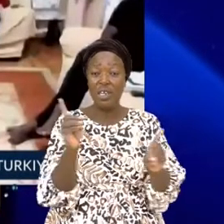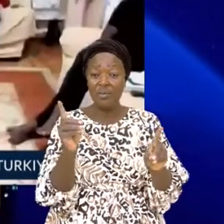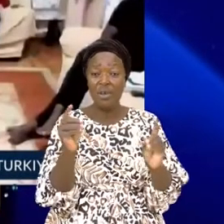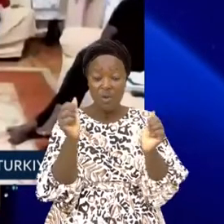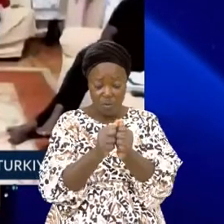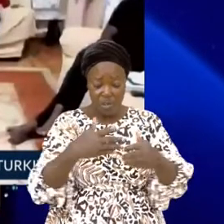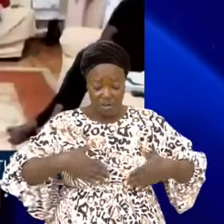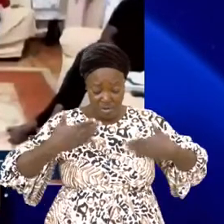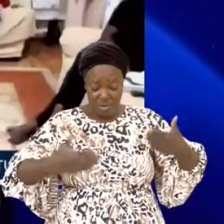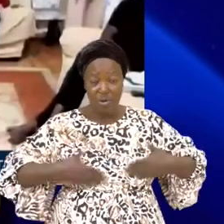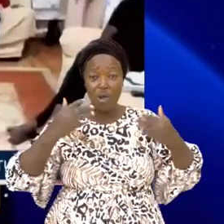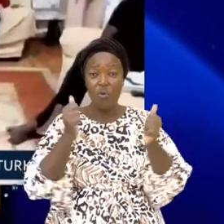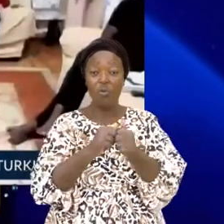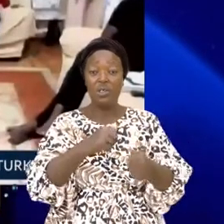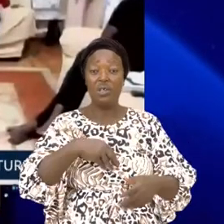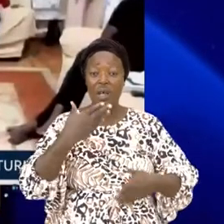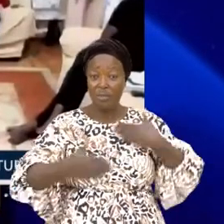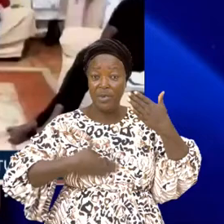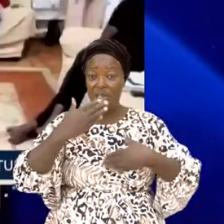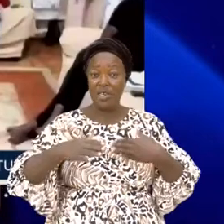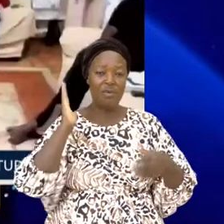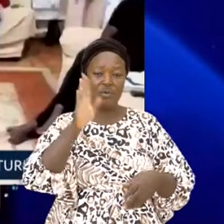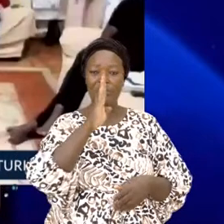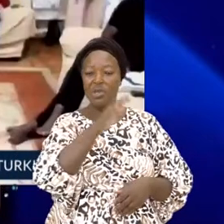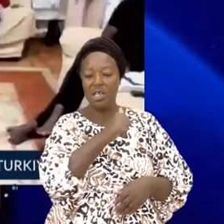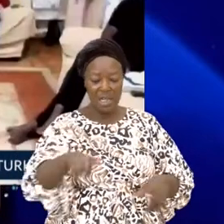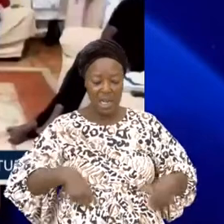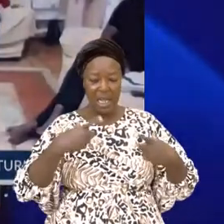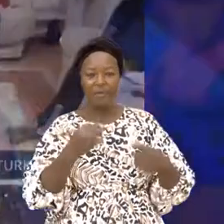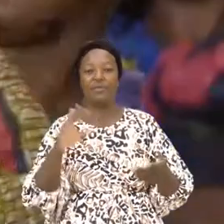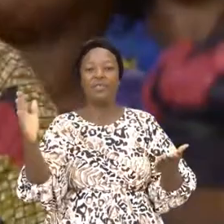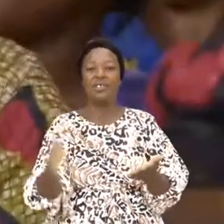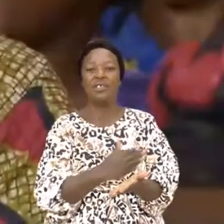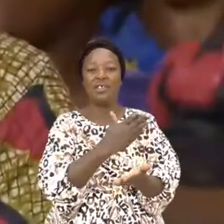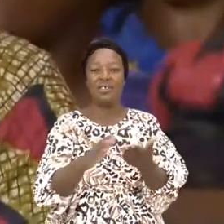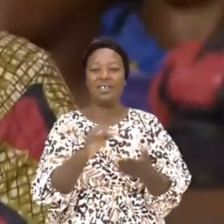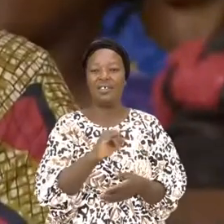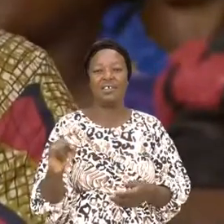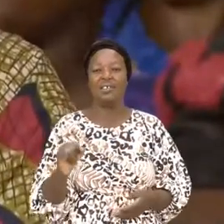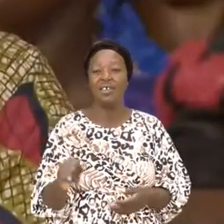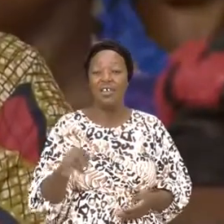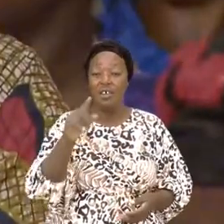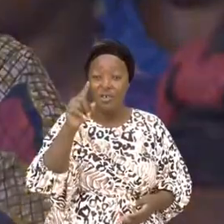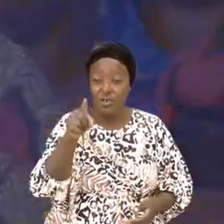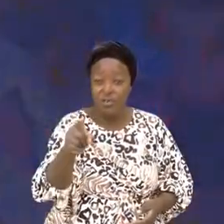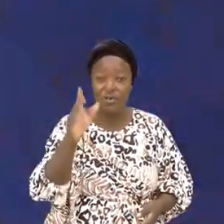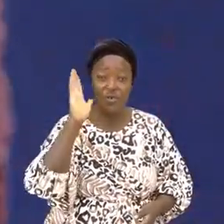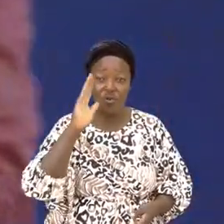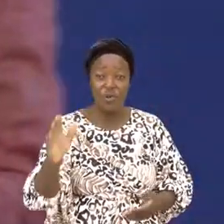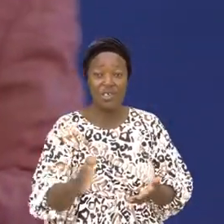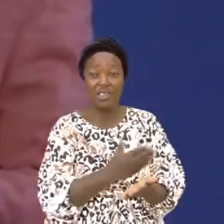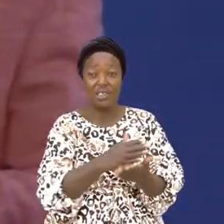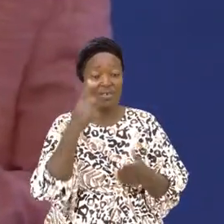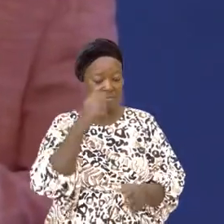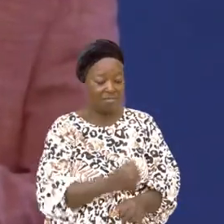with joy, with happiness, will be a life of singing. You'll sing of Calvary